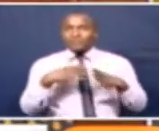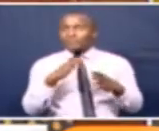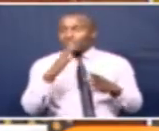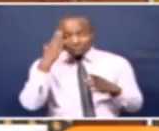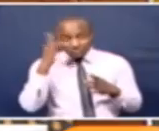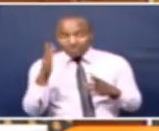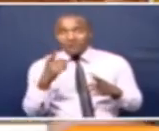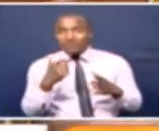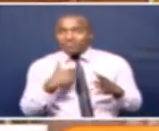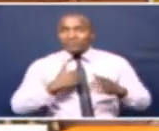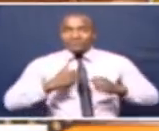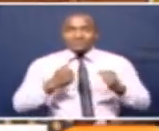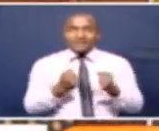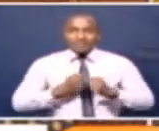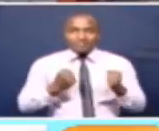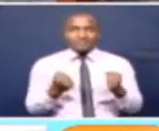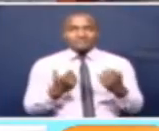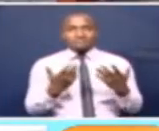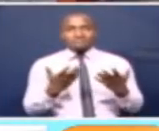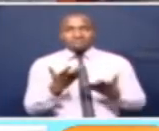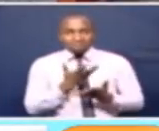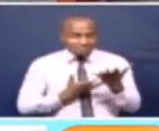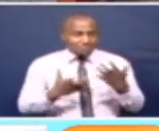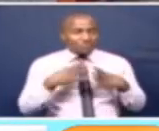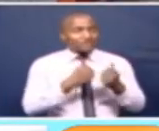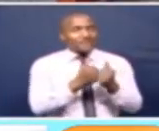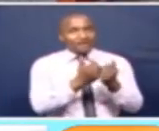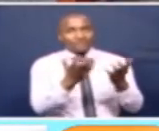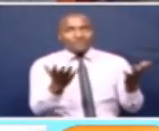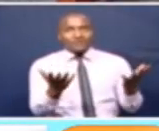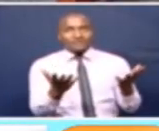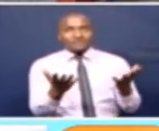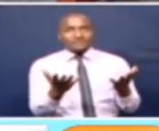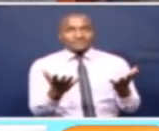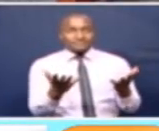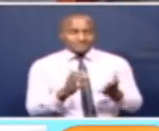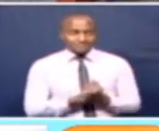I was just very happy looking at people with, even my walking style